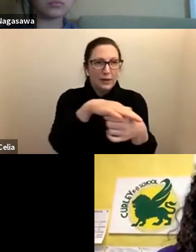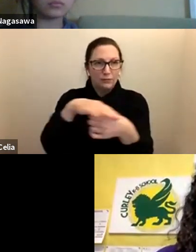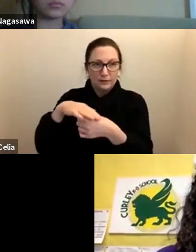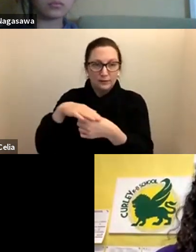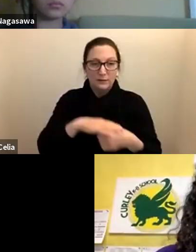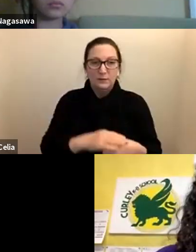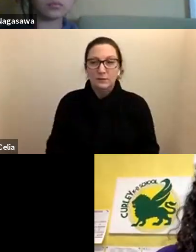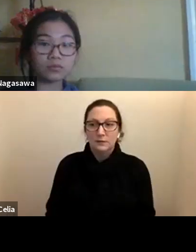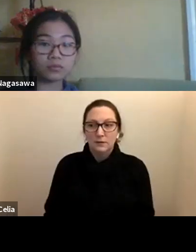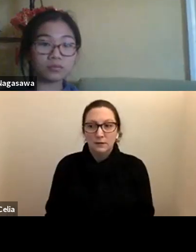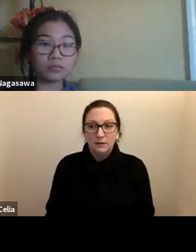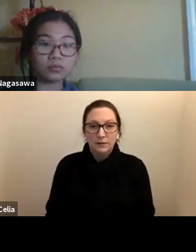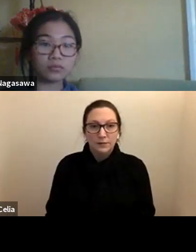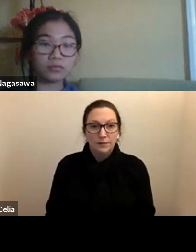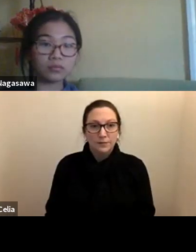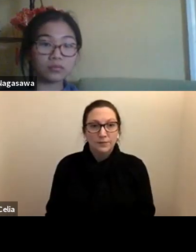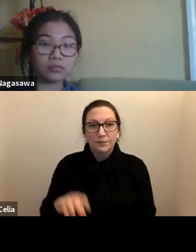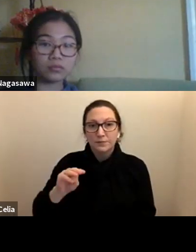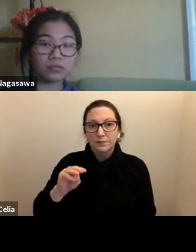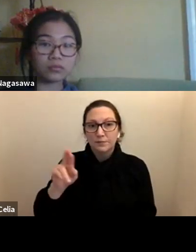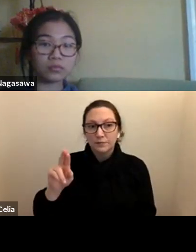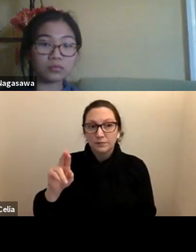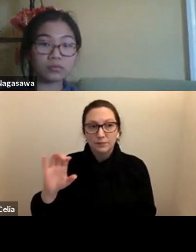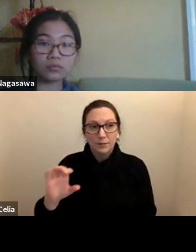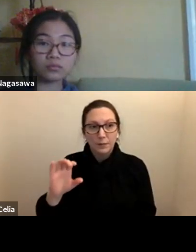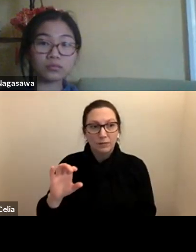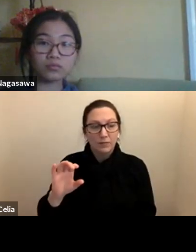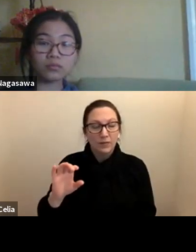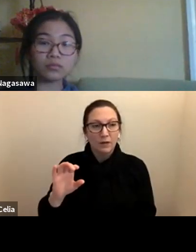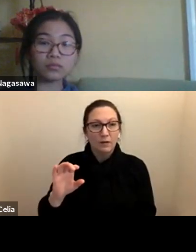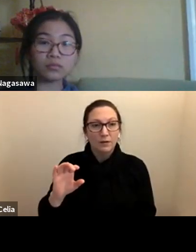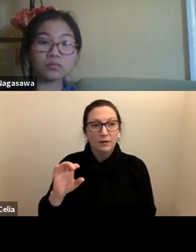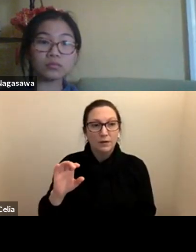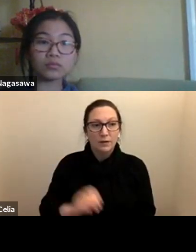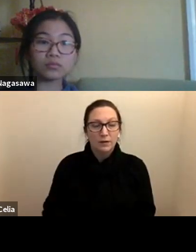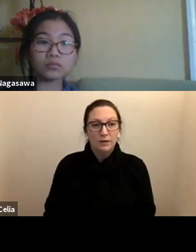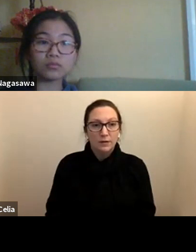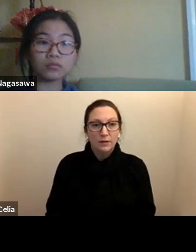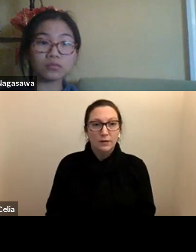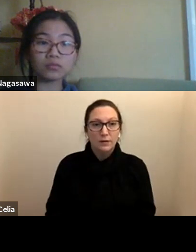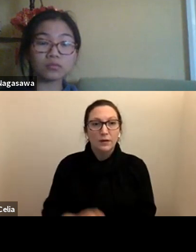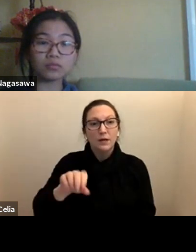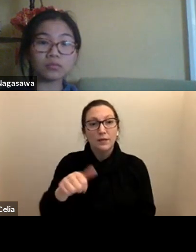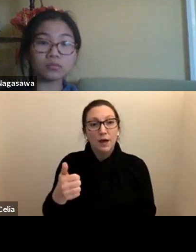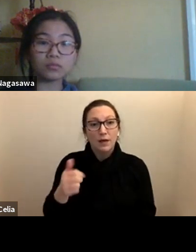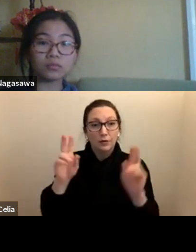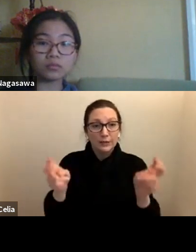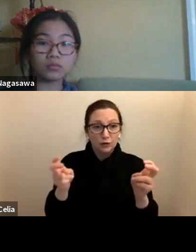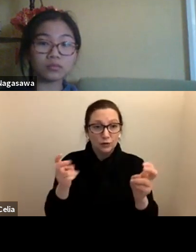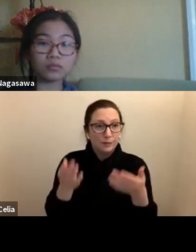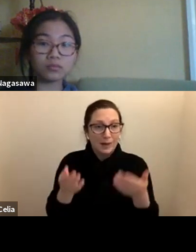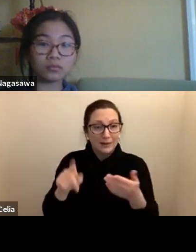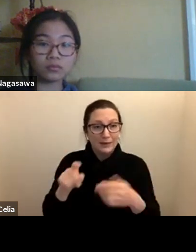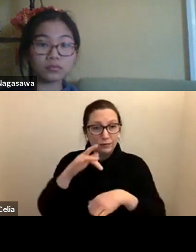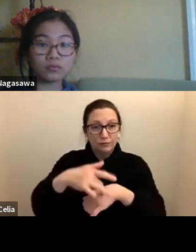Thank you. I think the other issue that we may need to revisit is